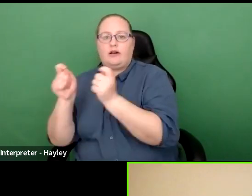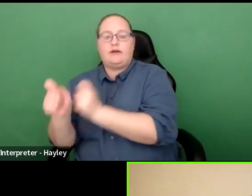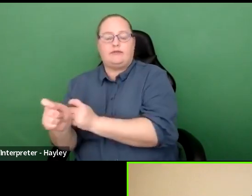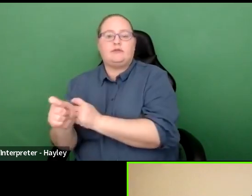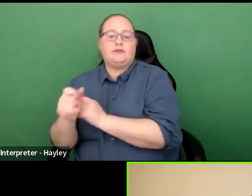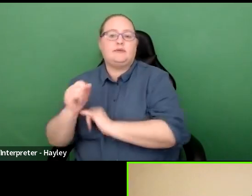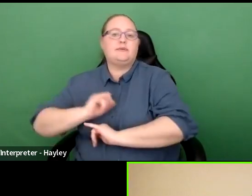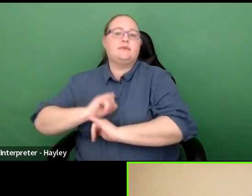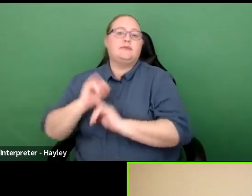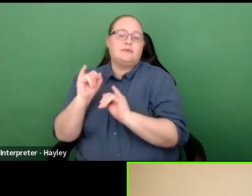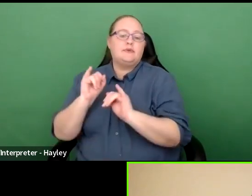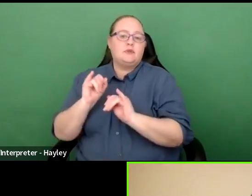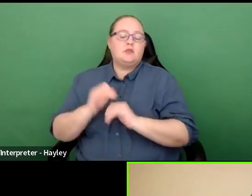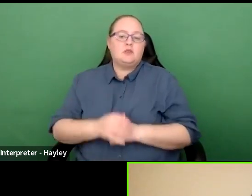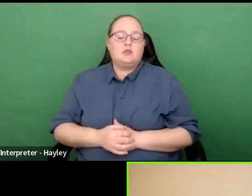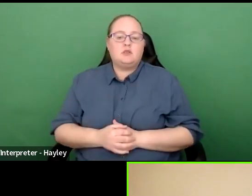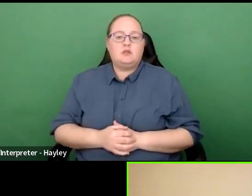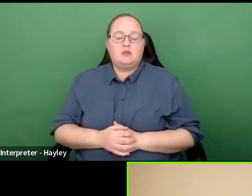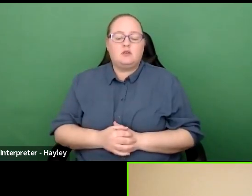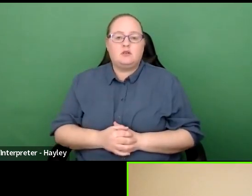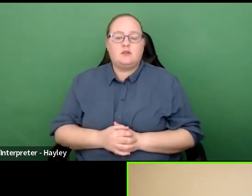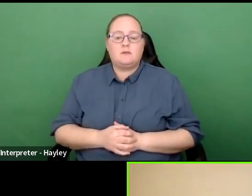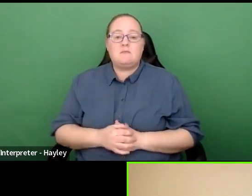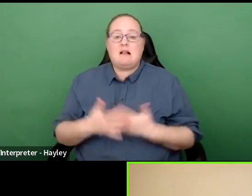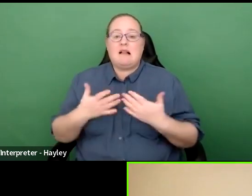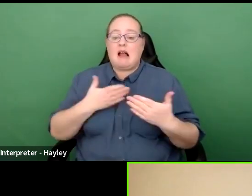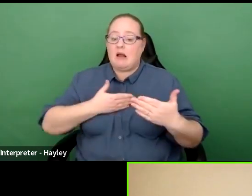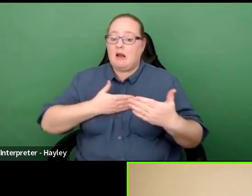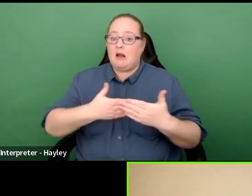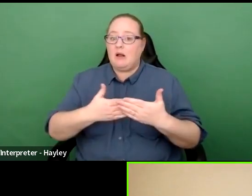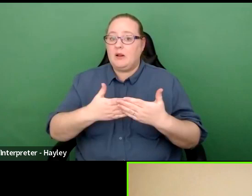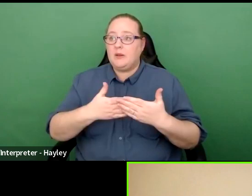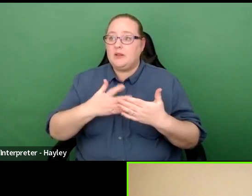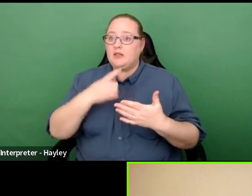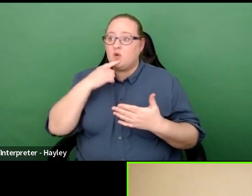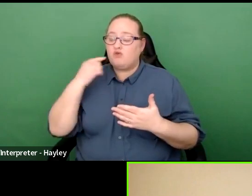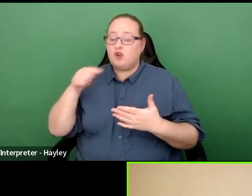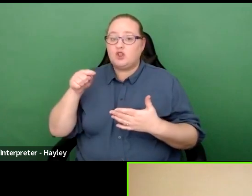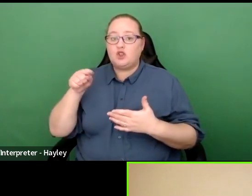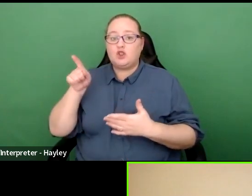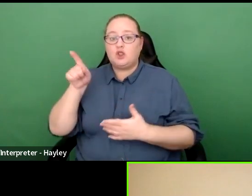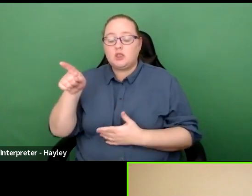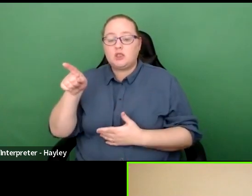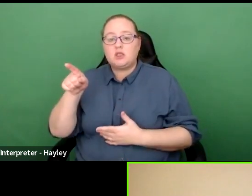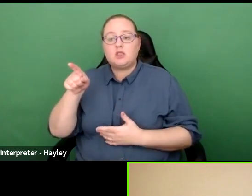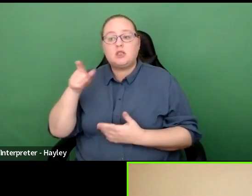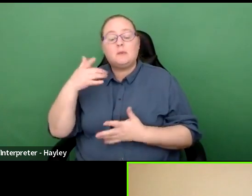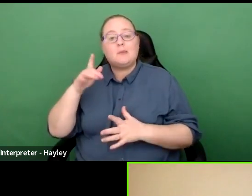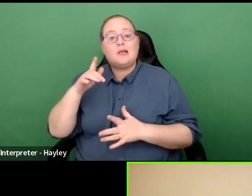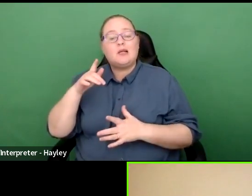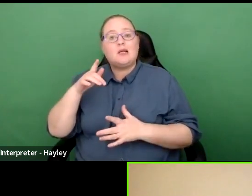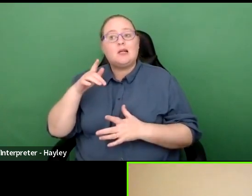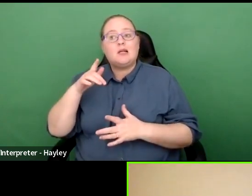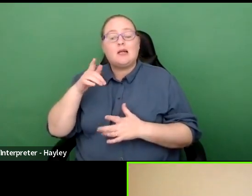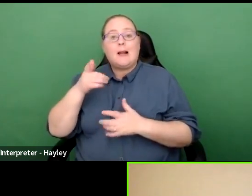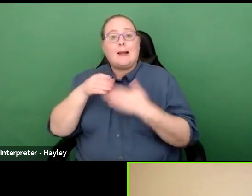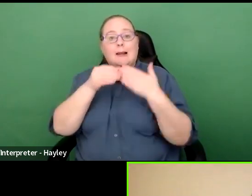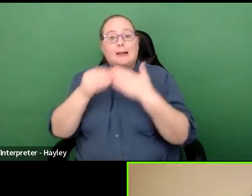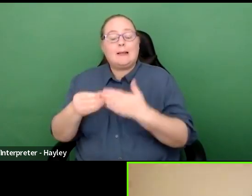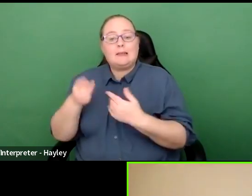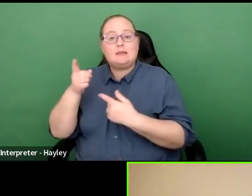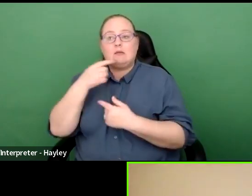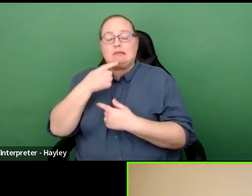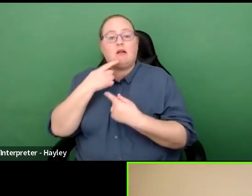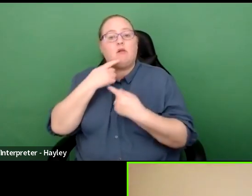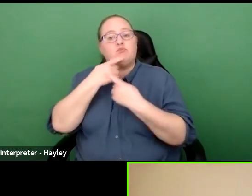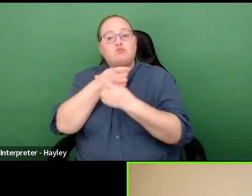the period when, the Russian ruler declared any anti-war mindset, any